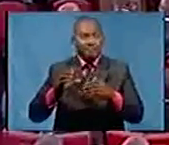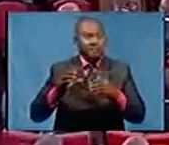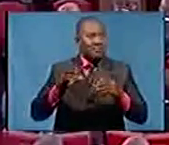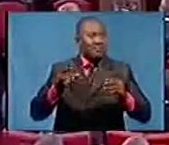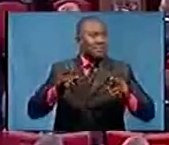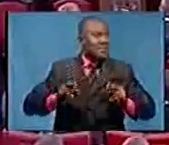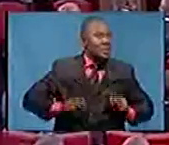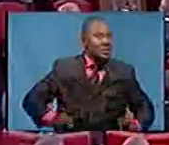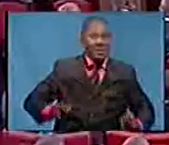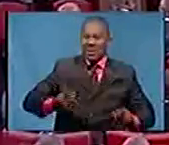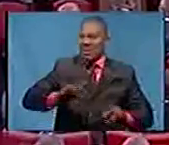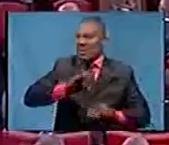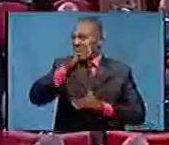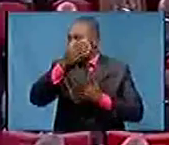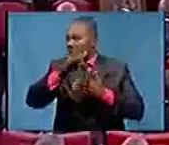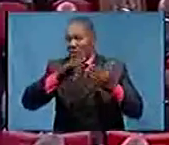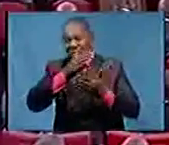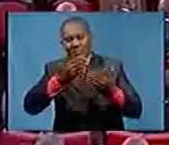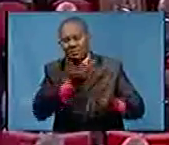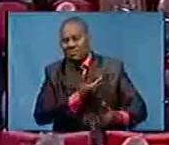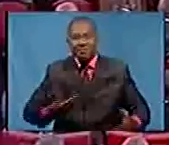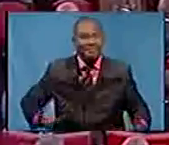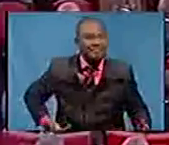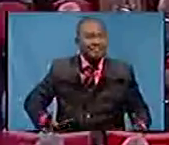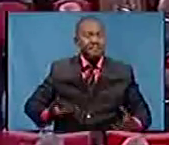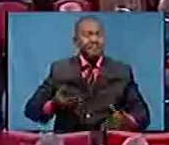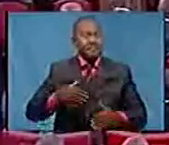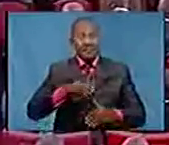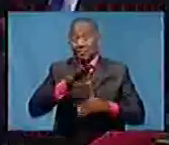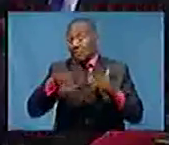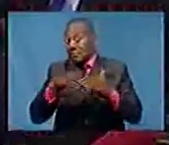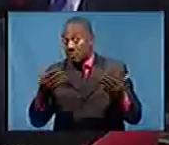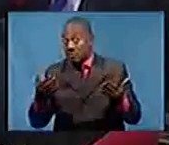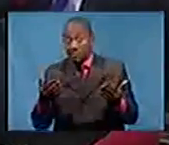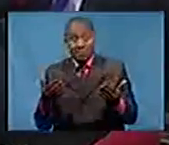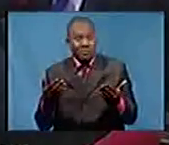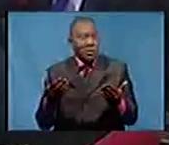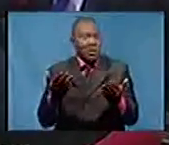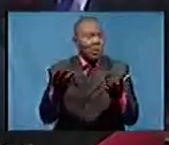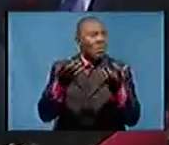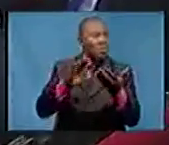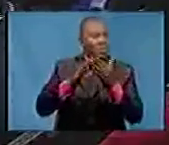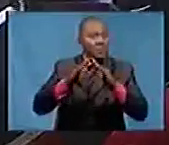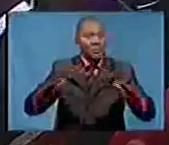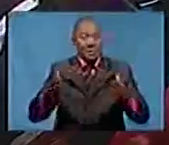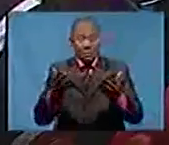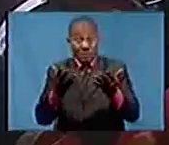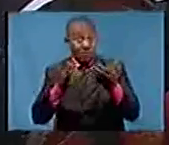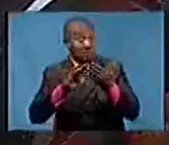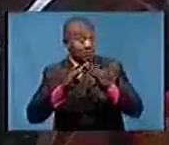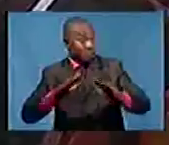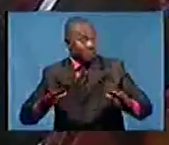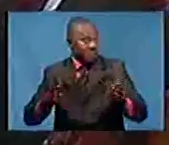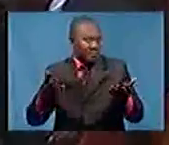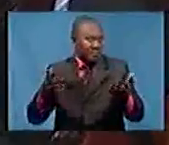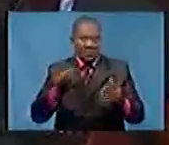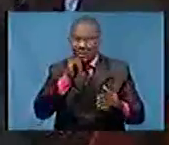imams, everybody, chiefs, lawyers, we all want peace. Nobody wants to go into